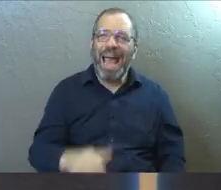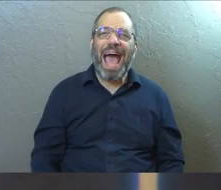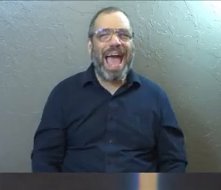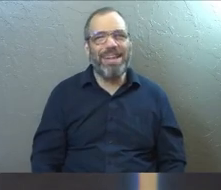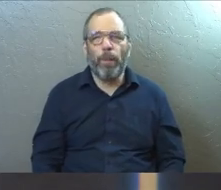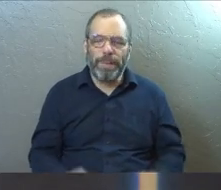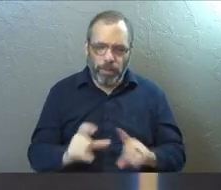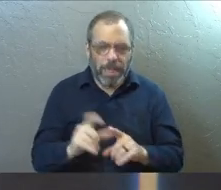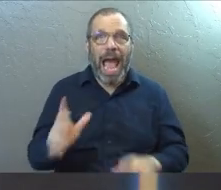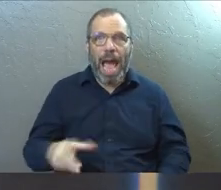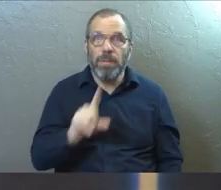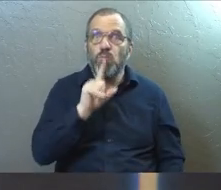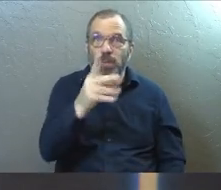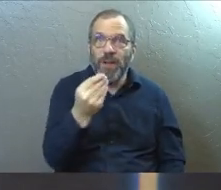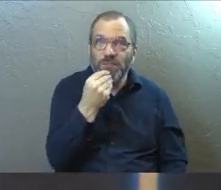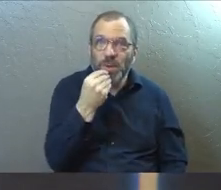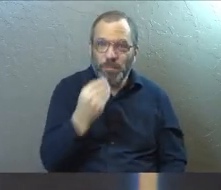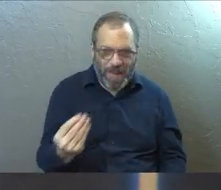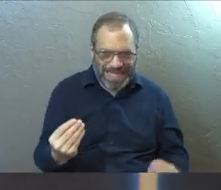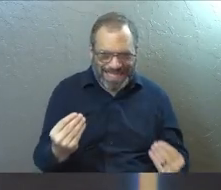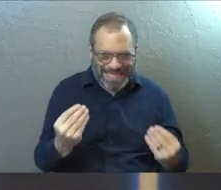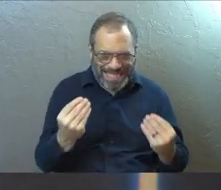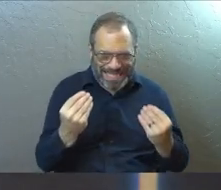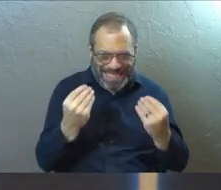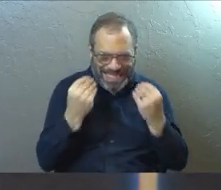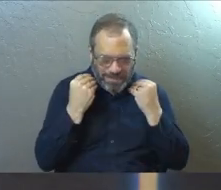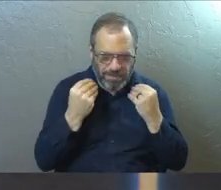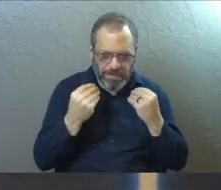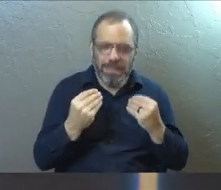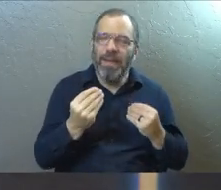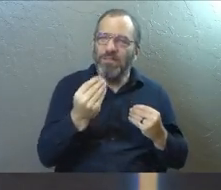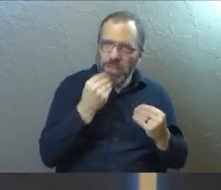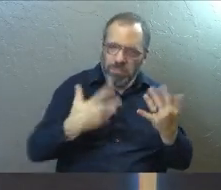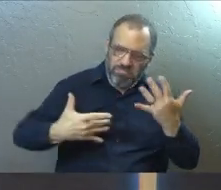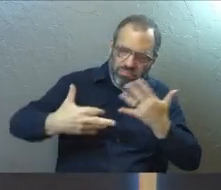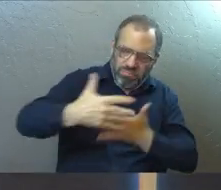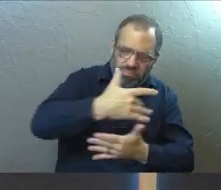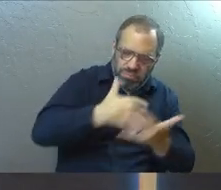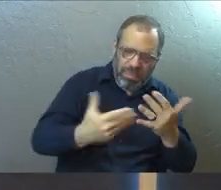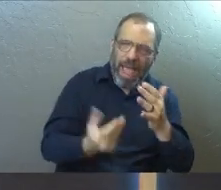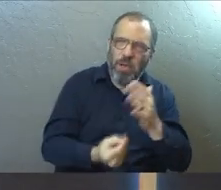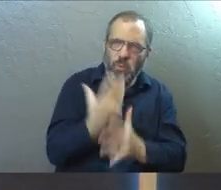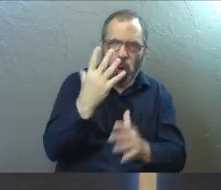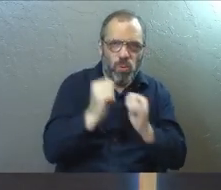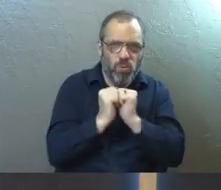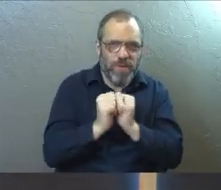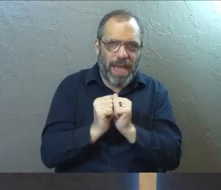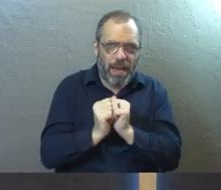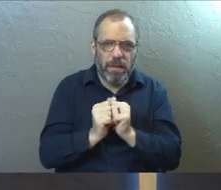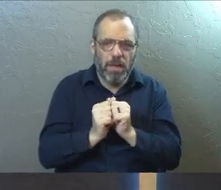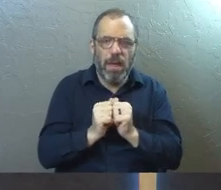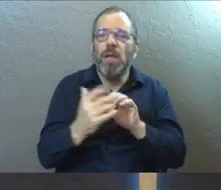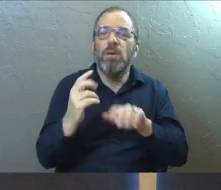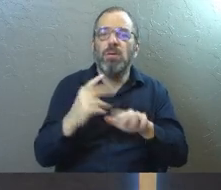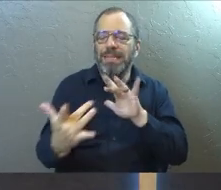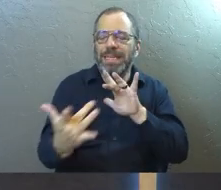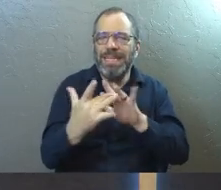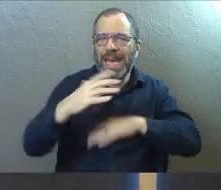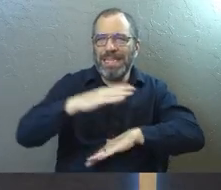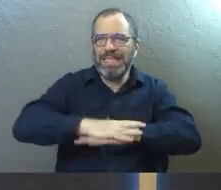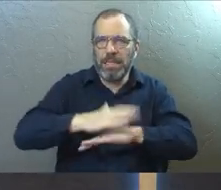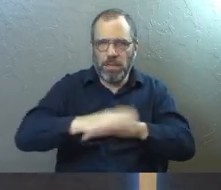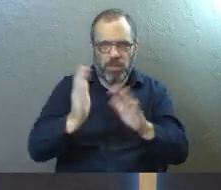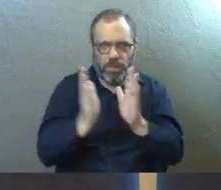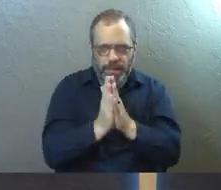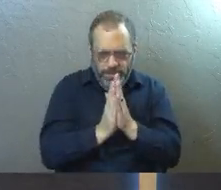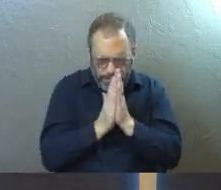mean the word, okay? I'm talking about real food. So make sure you sign up, come eat some food, come hang out, and let's grow together. So Connect Desk, go see them.